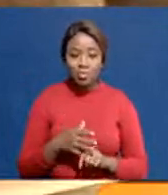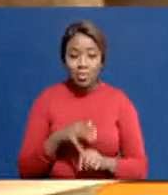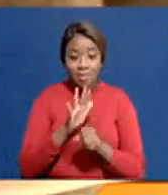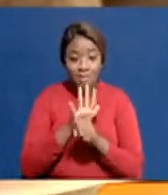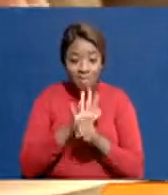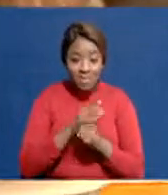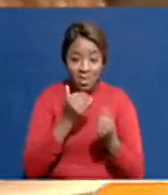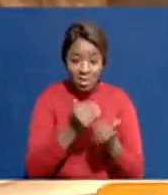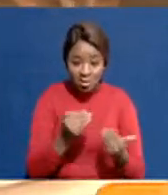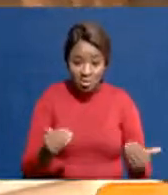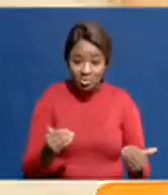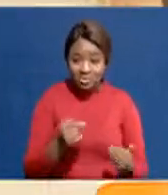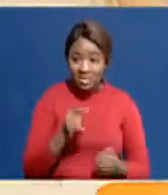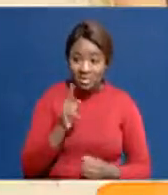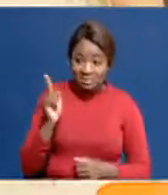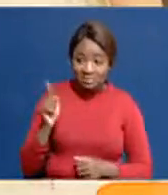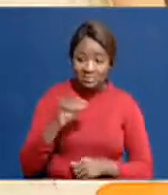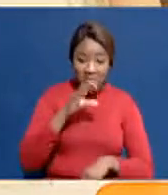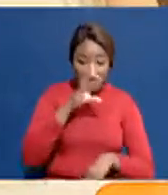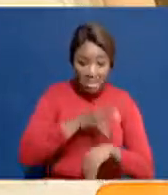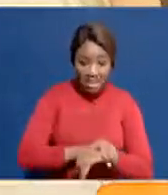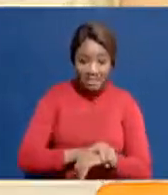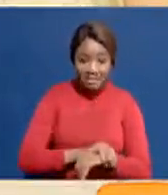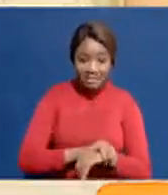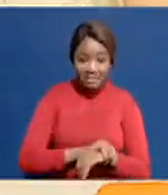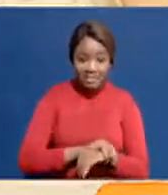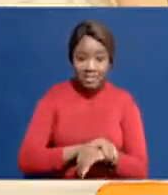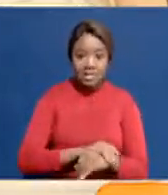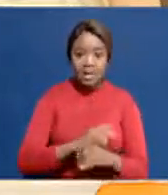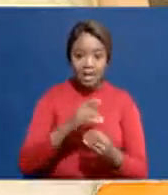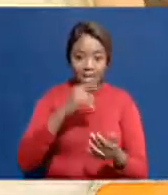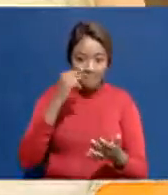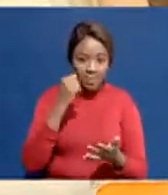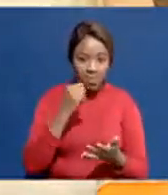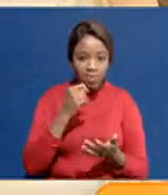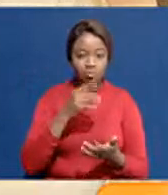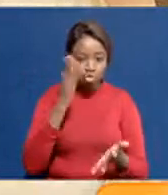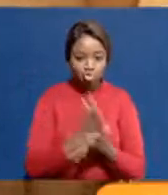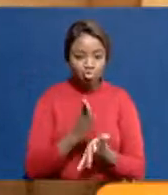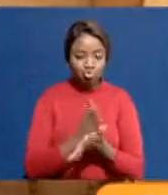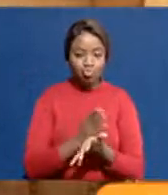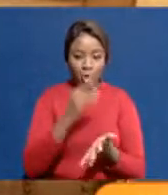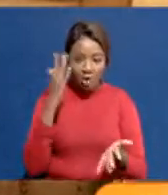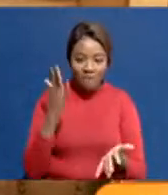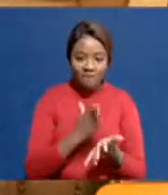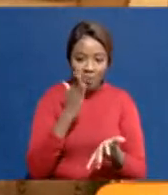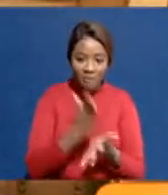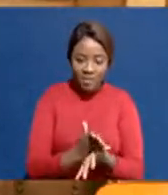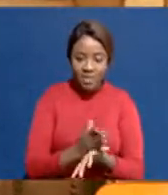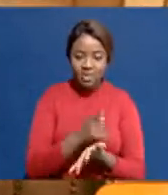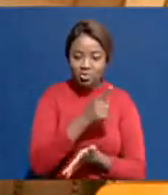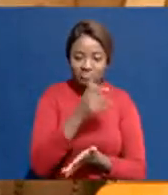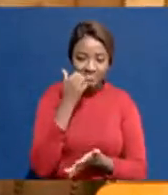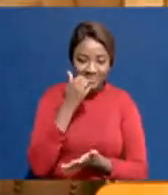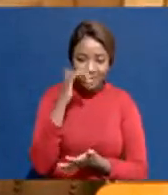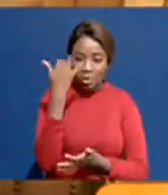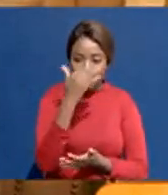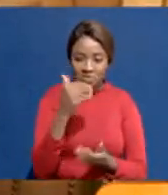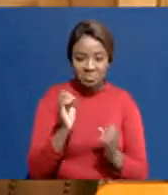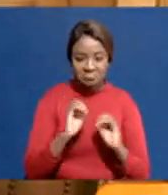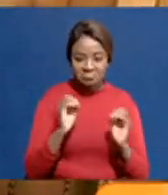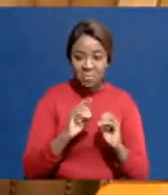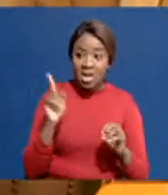children do not receive a final diagnosis until much older. For Kimani, he was